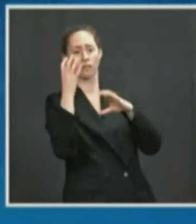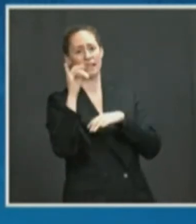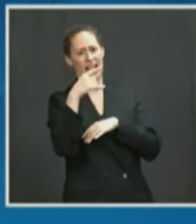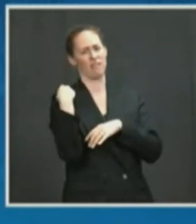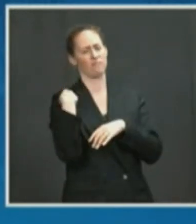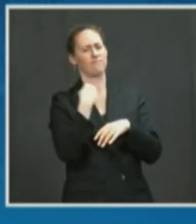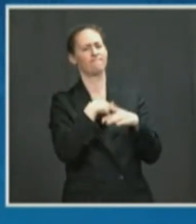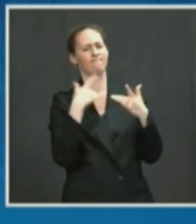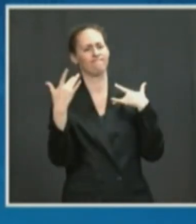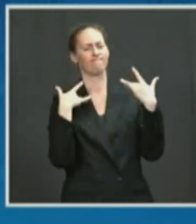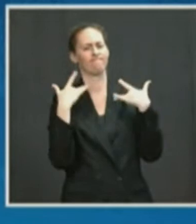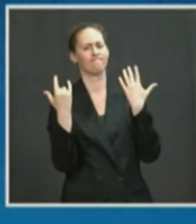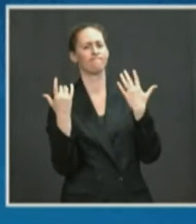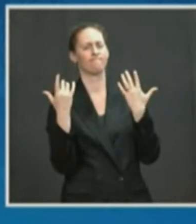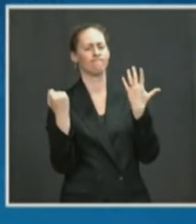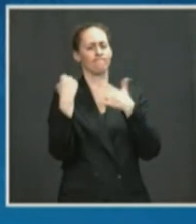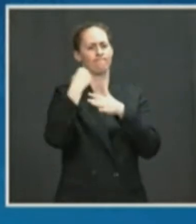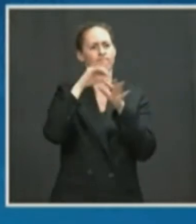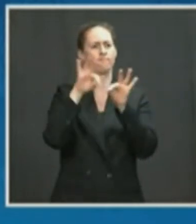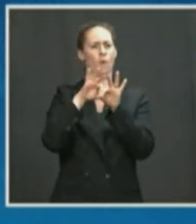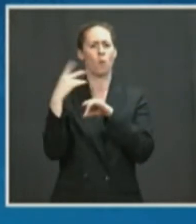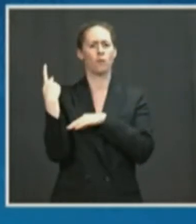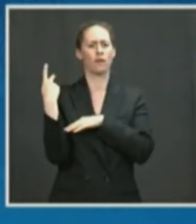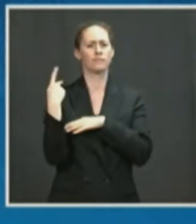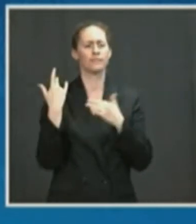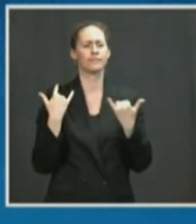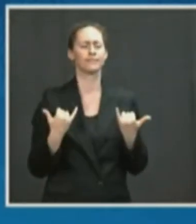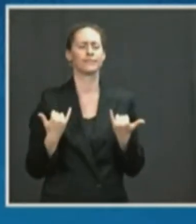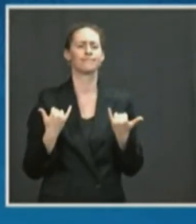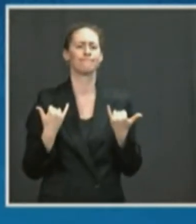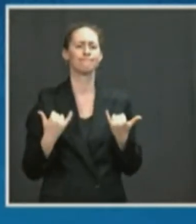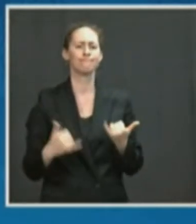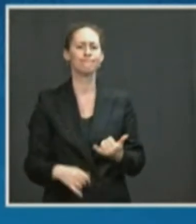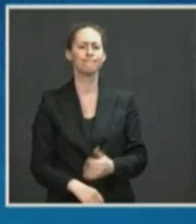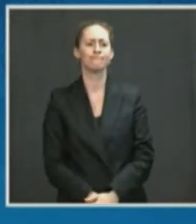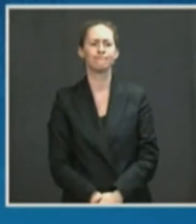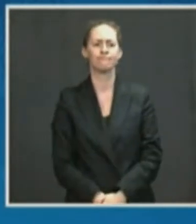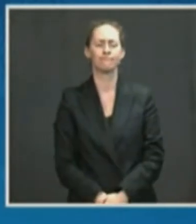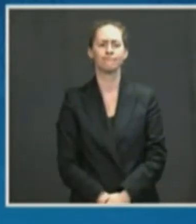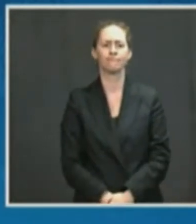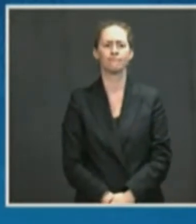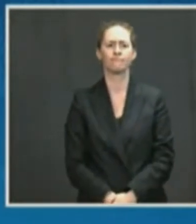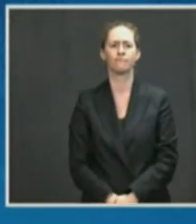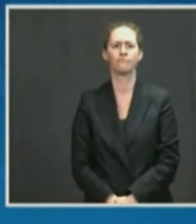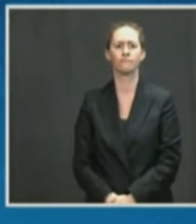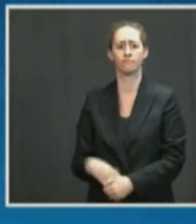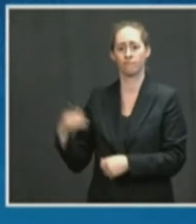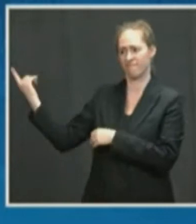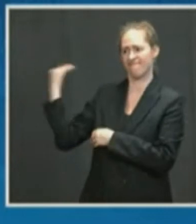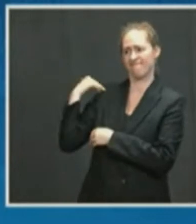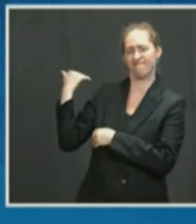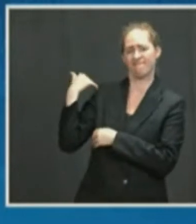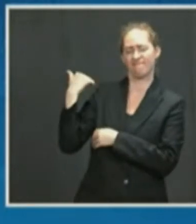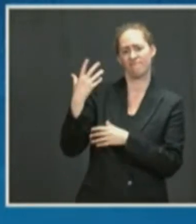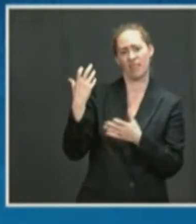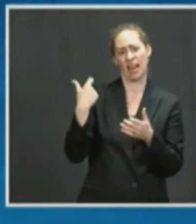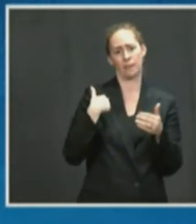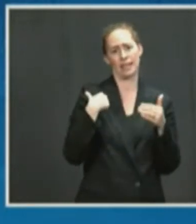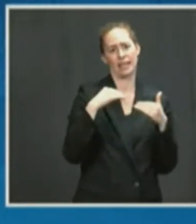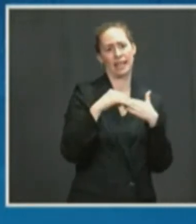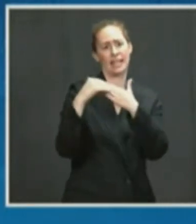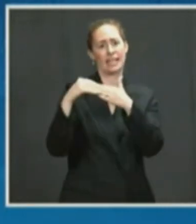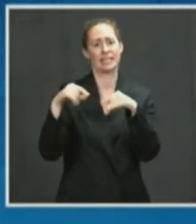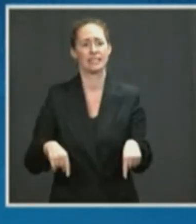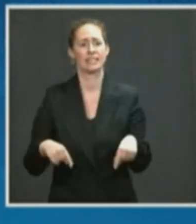here after the President asked me to take on this issue of focusing on this region of the world. And the work we